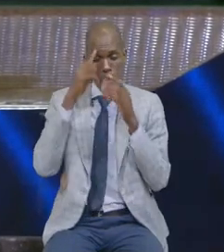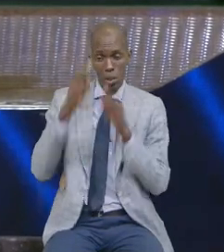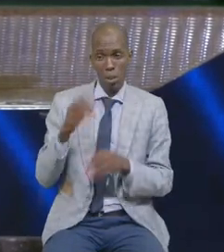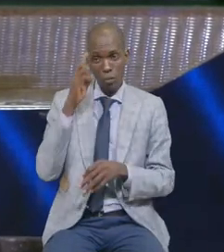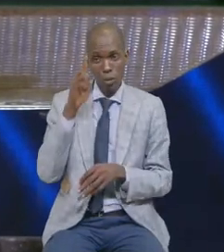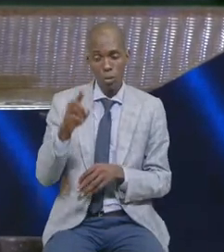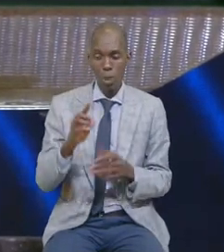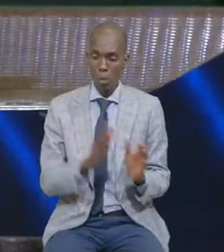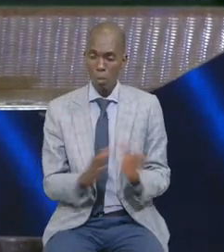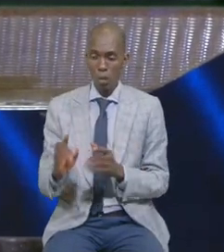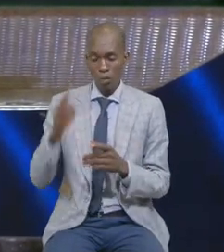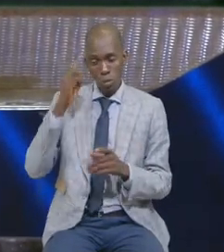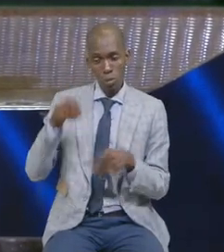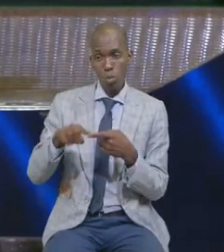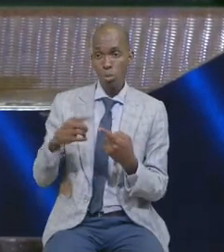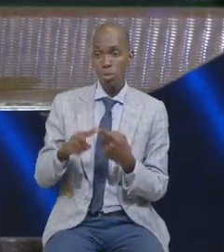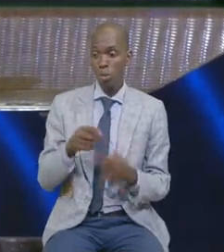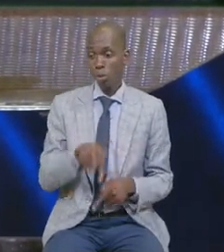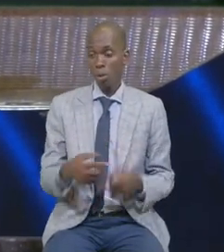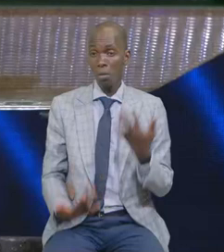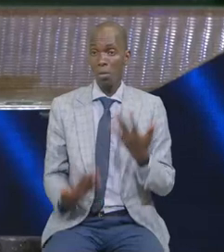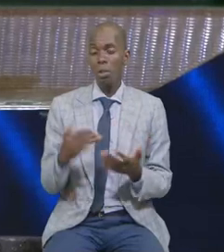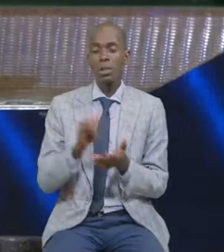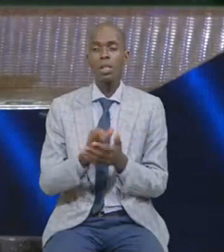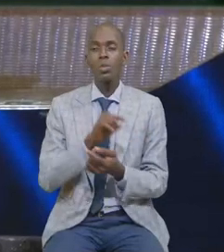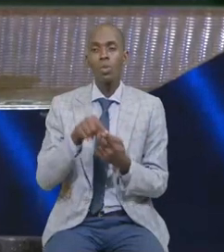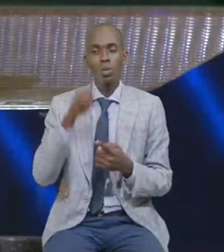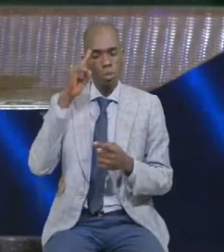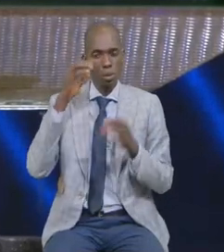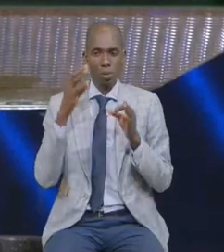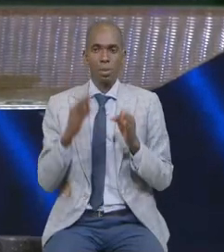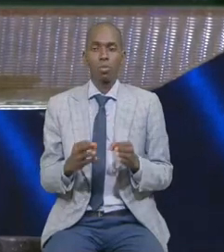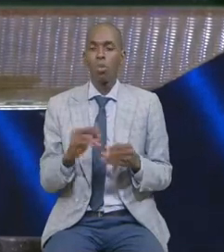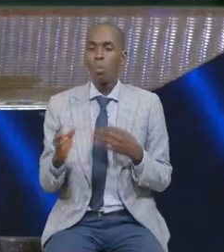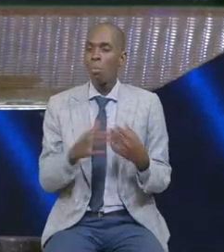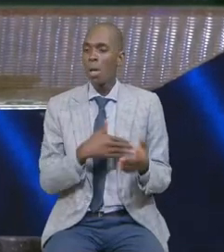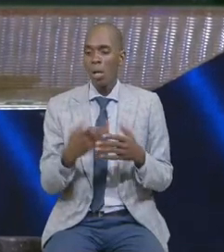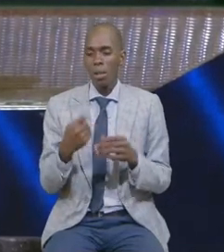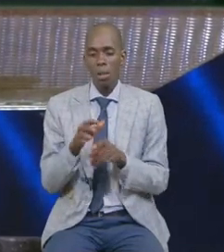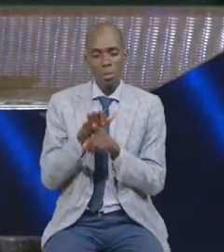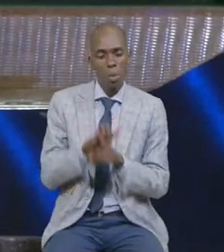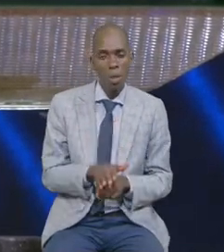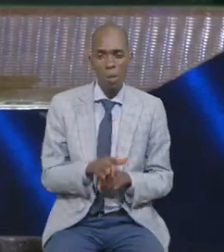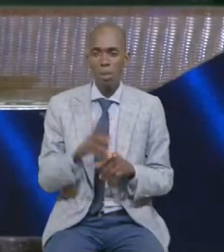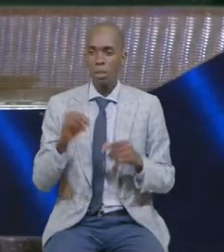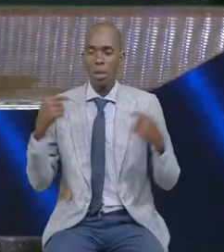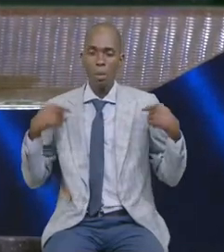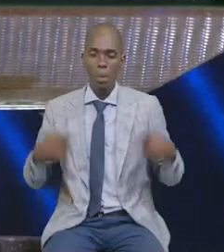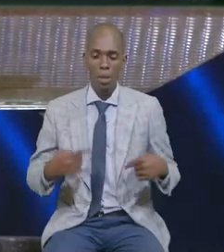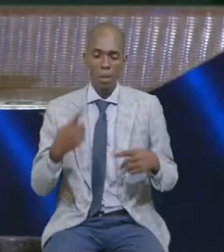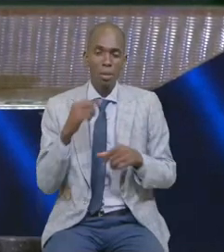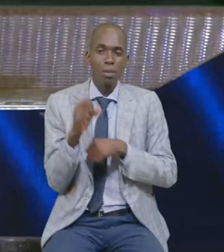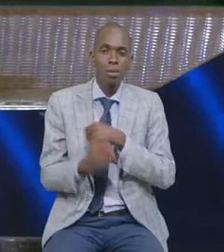to hell, that's when you draw the line. Whatever the pressure, whatever the pain, whatever the suffering,